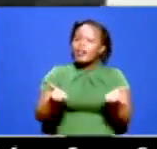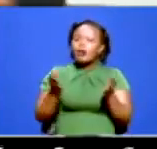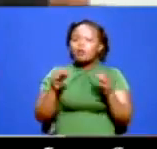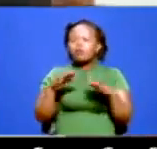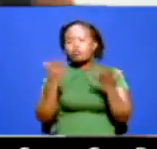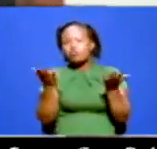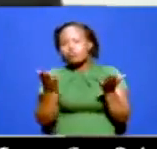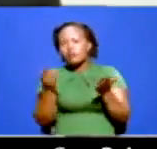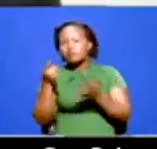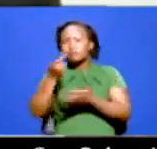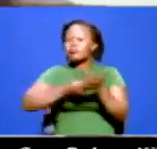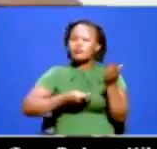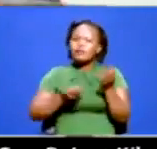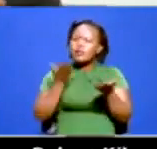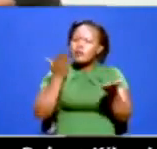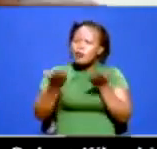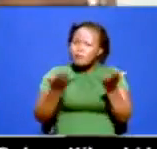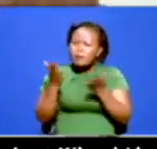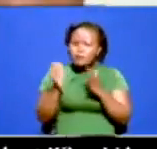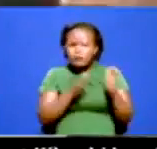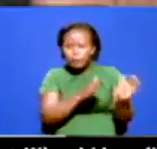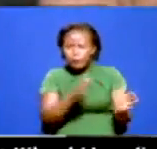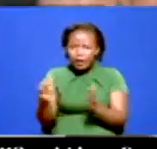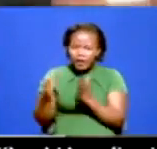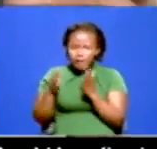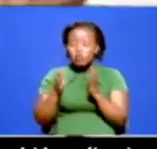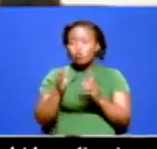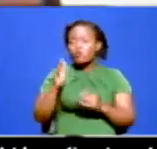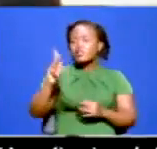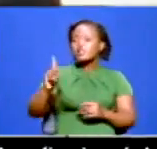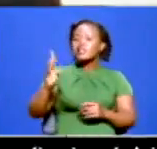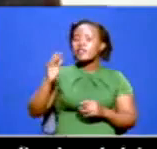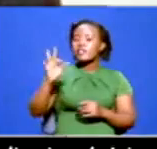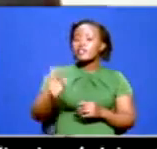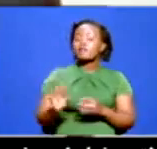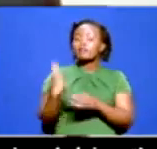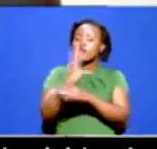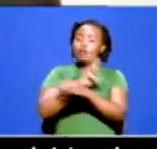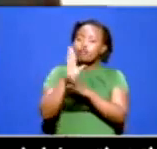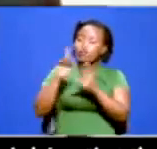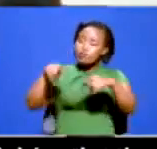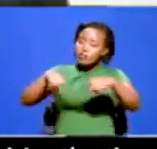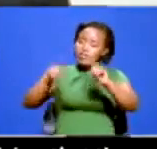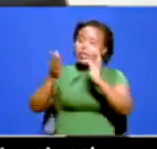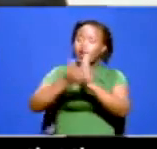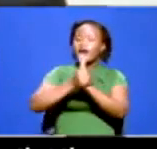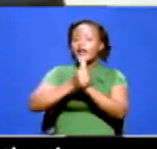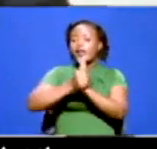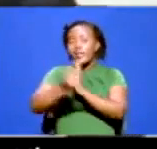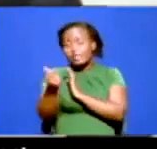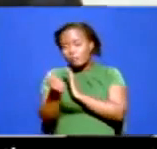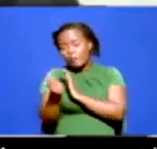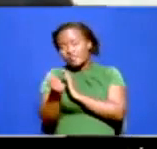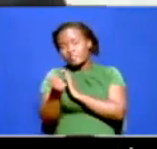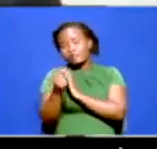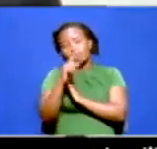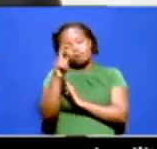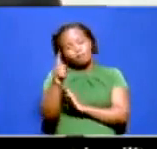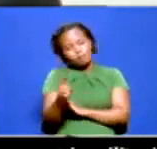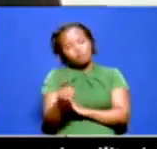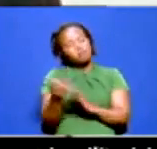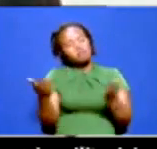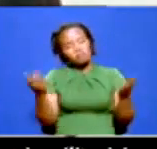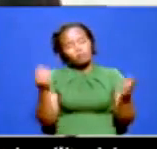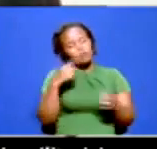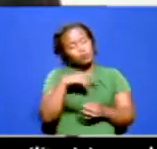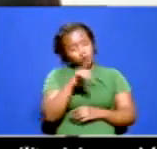generation. Is there a plan within KDF to use this expert for the sole purpose of revenue generation? Absolutely. Absolutely.